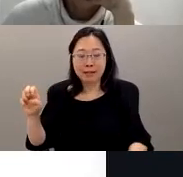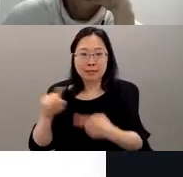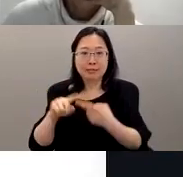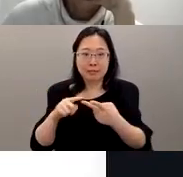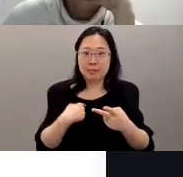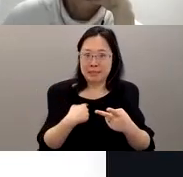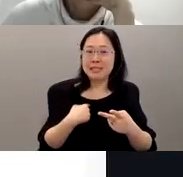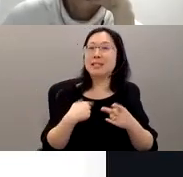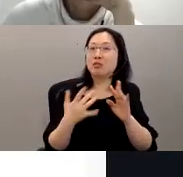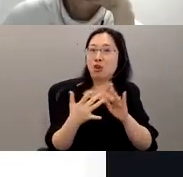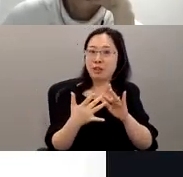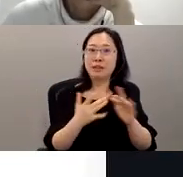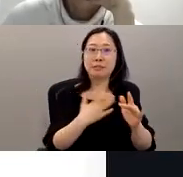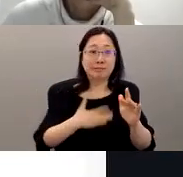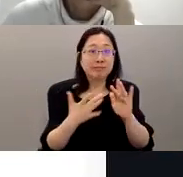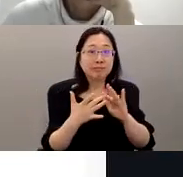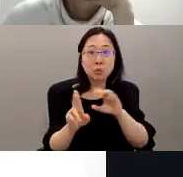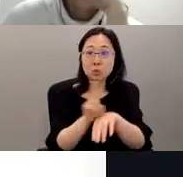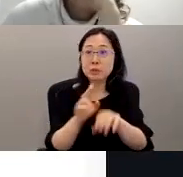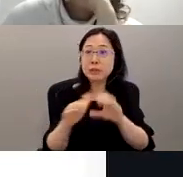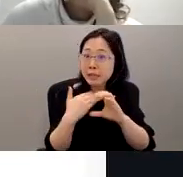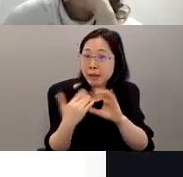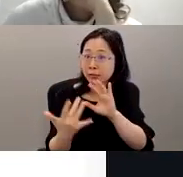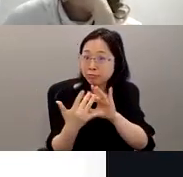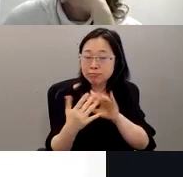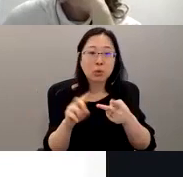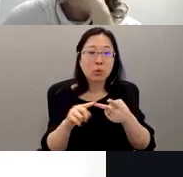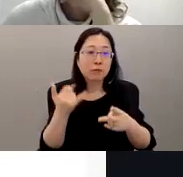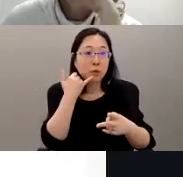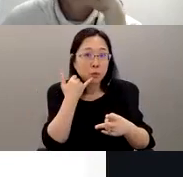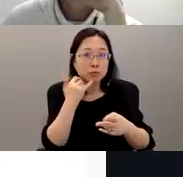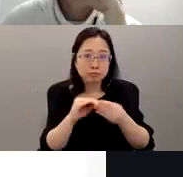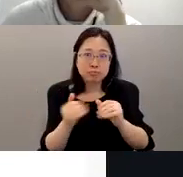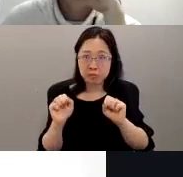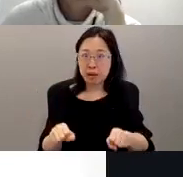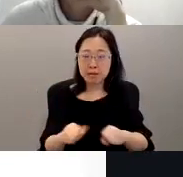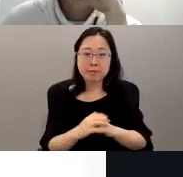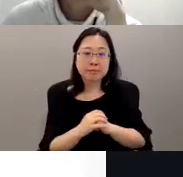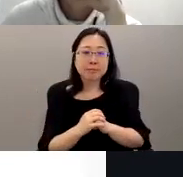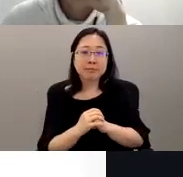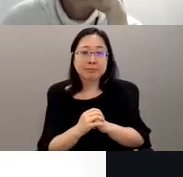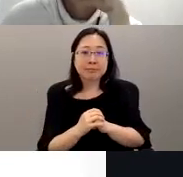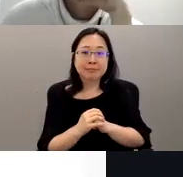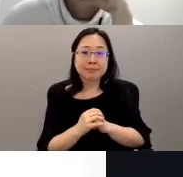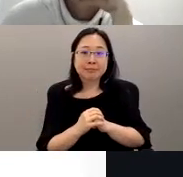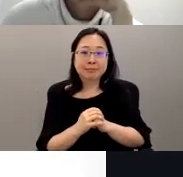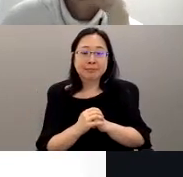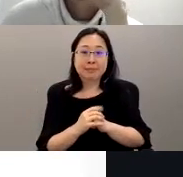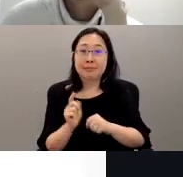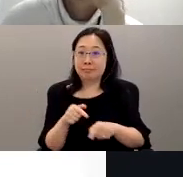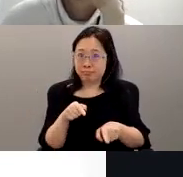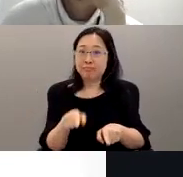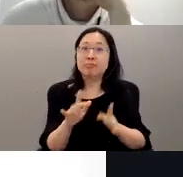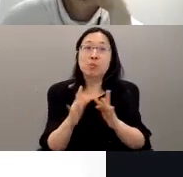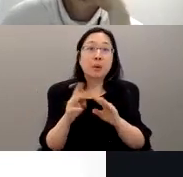Reach out through email or our direct phone numbers. And again, after the webinar, as we're closing out